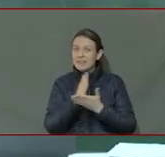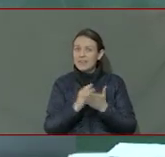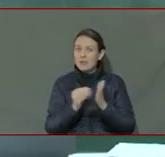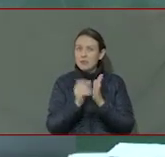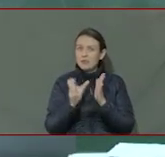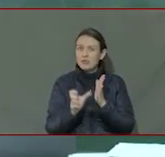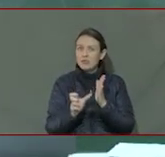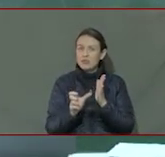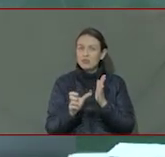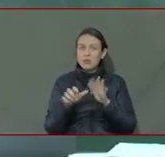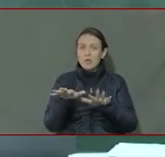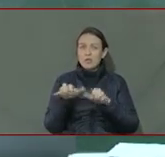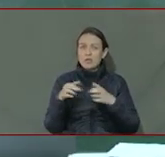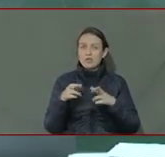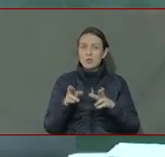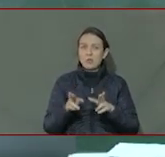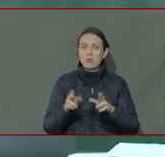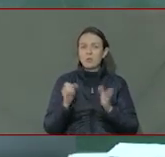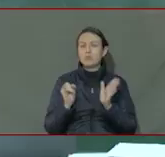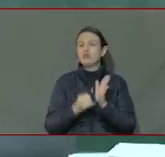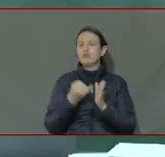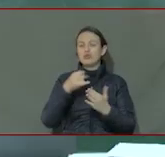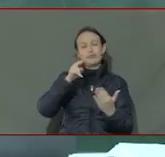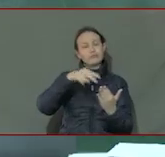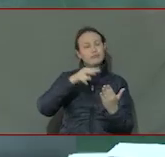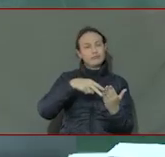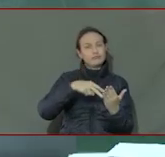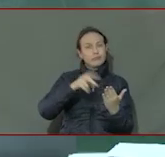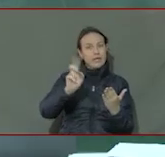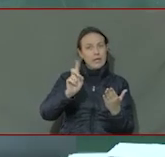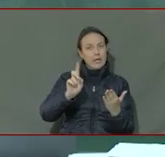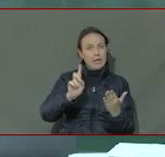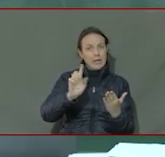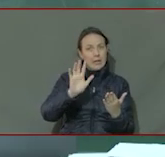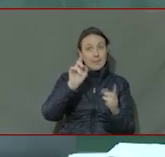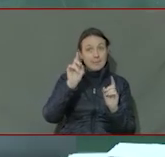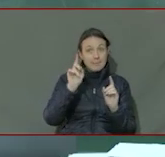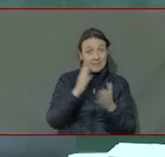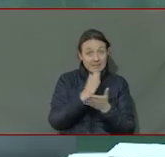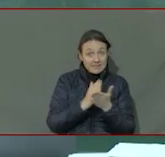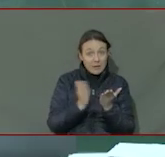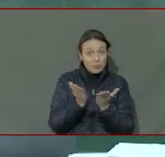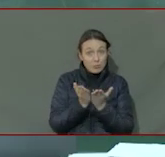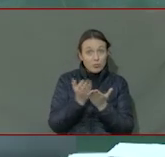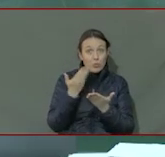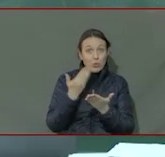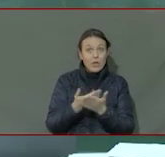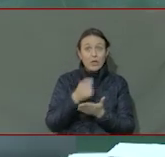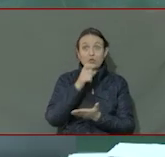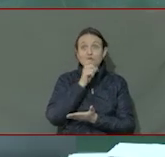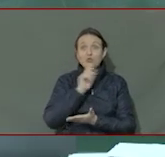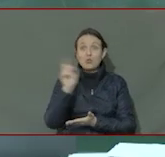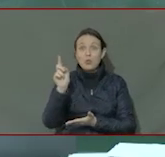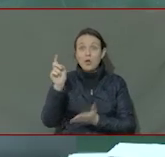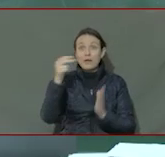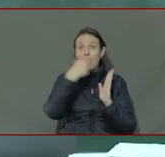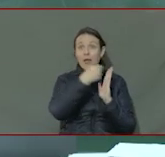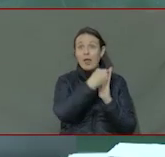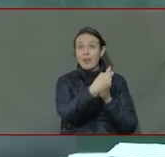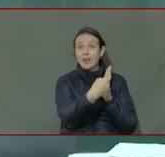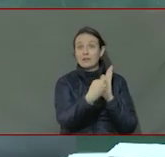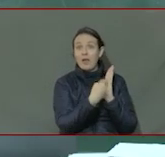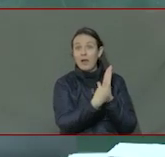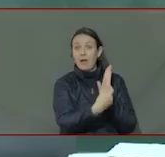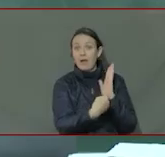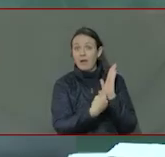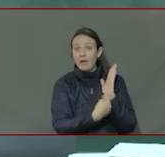exam room and they read and it's just words and so on. Not you. Some schools allow a highlighter in the exam room. If you have a